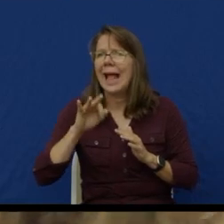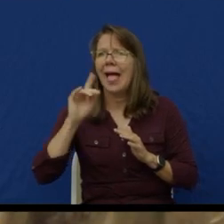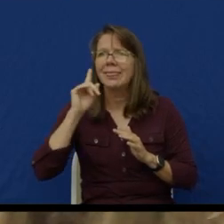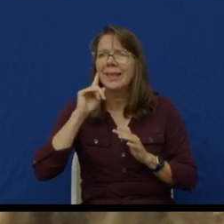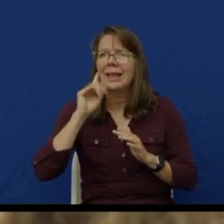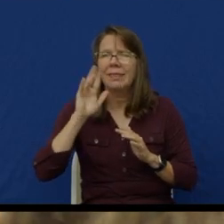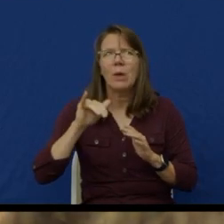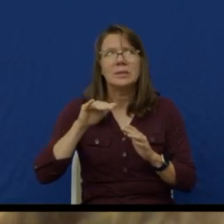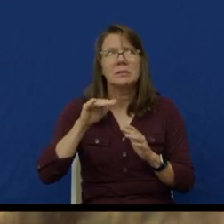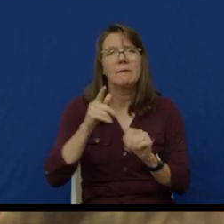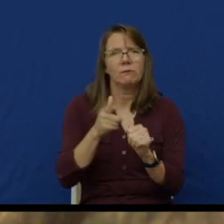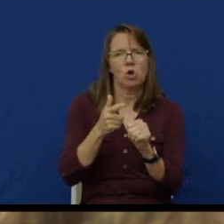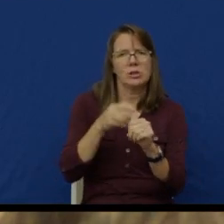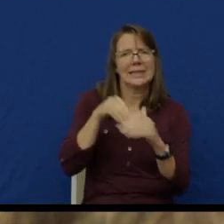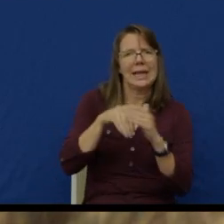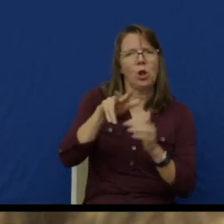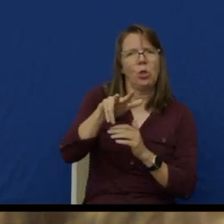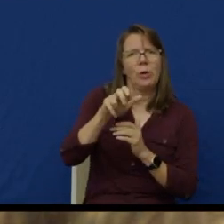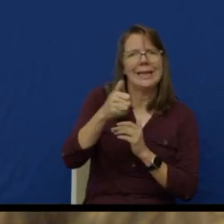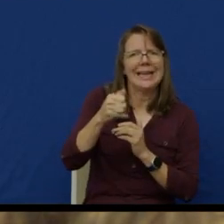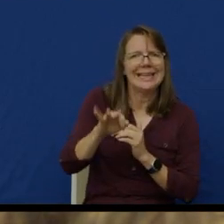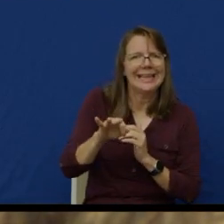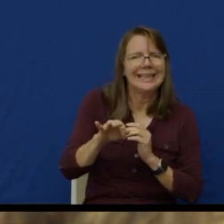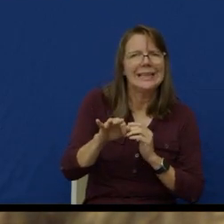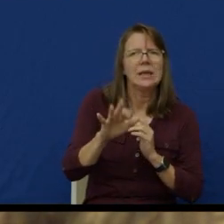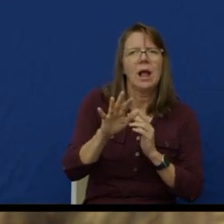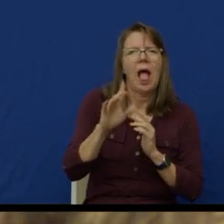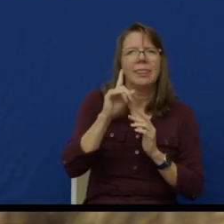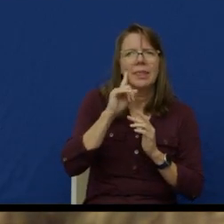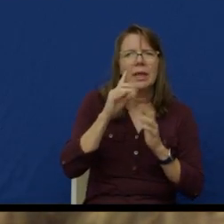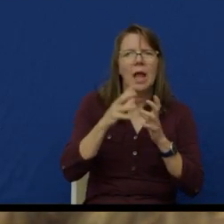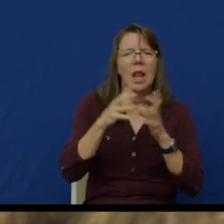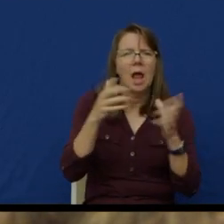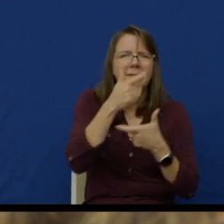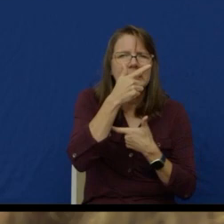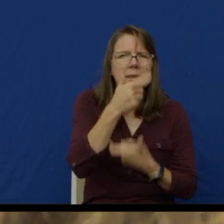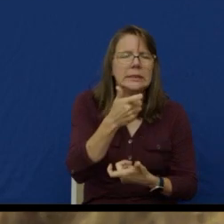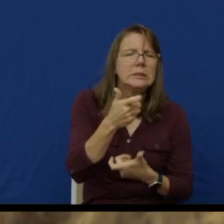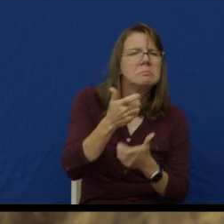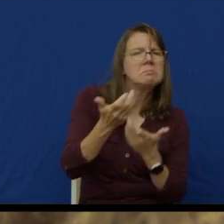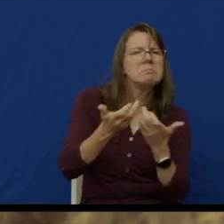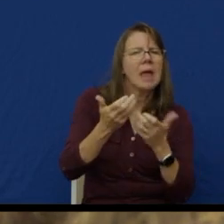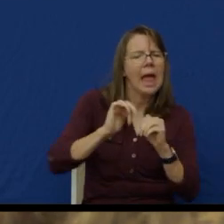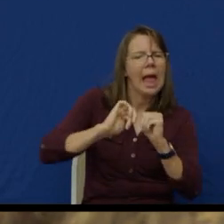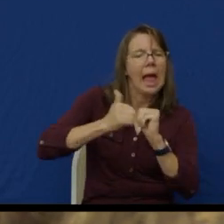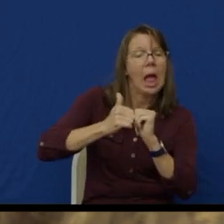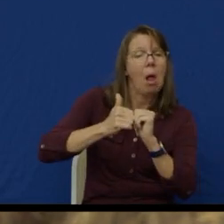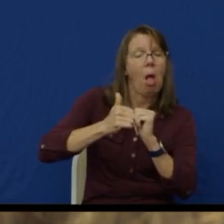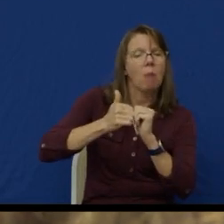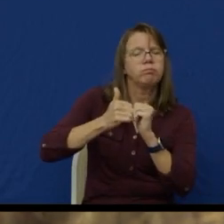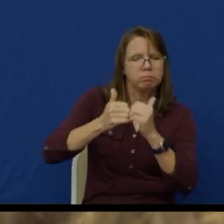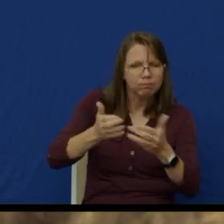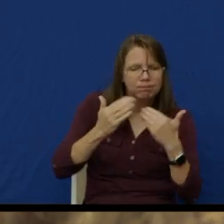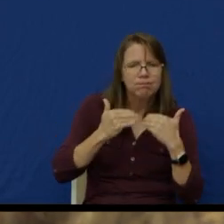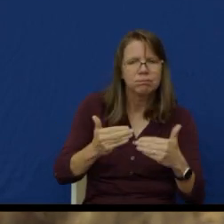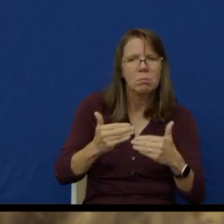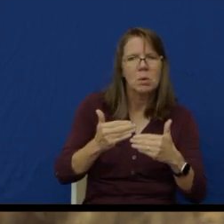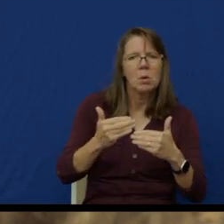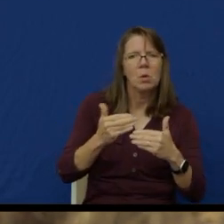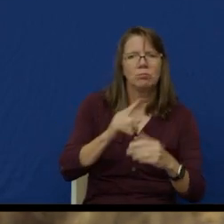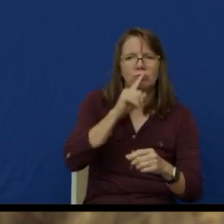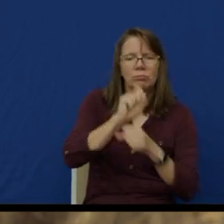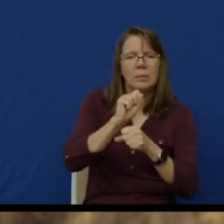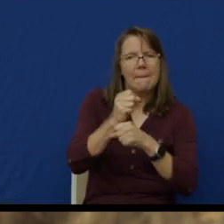in 319. So I think there's a lot of interest in how to make that happen. But it occurred